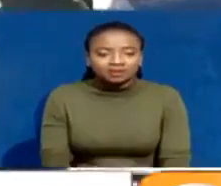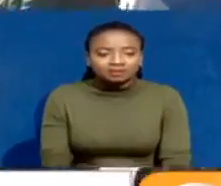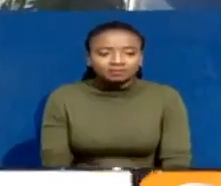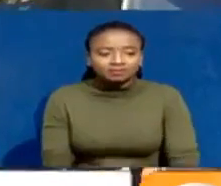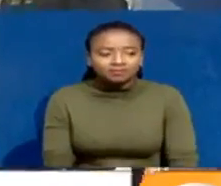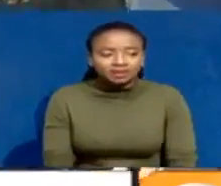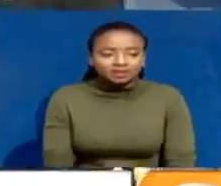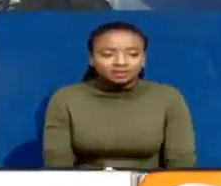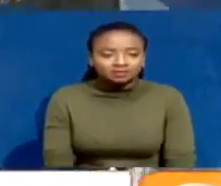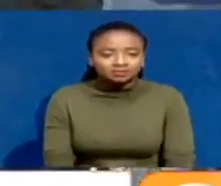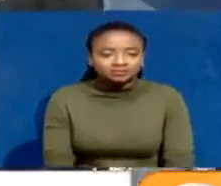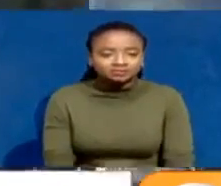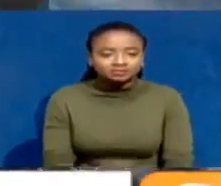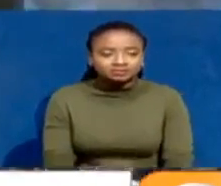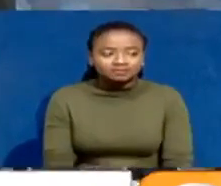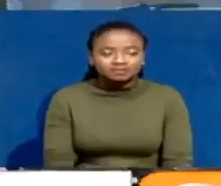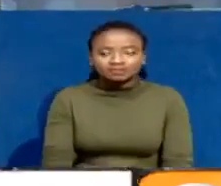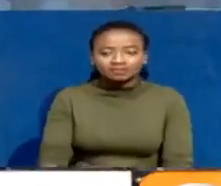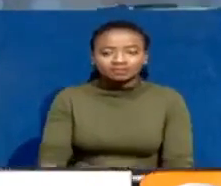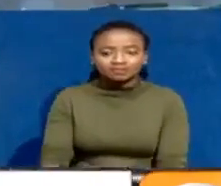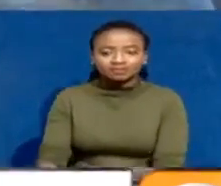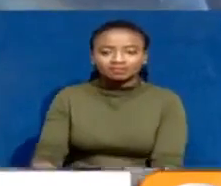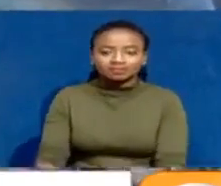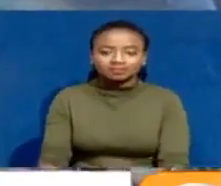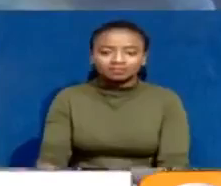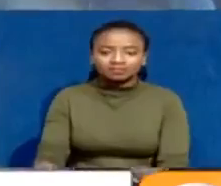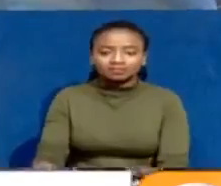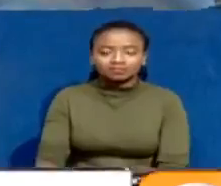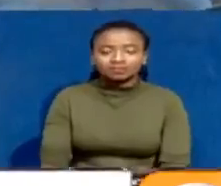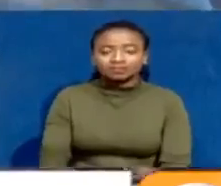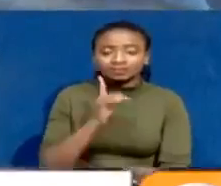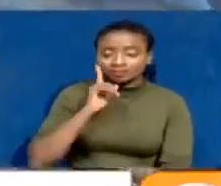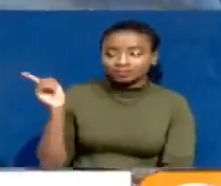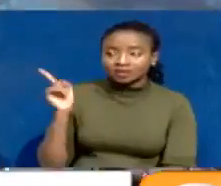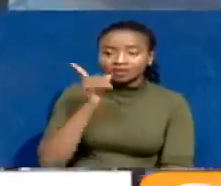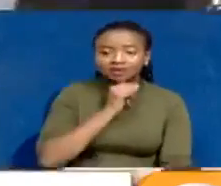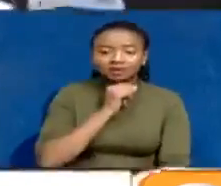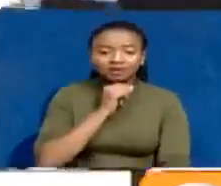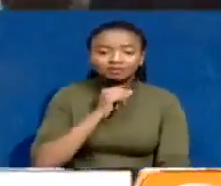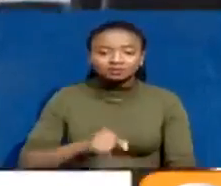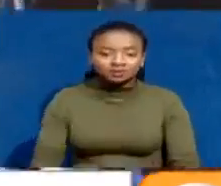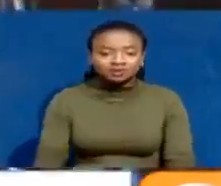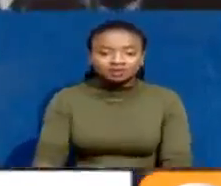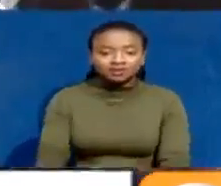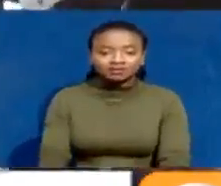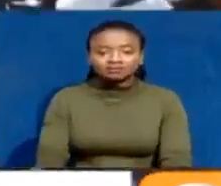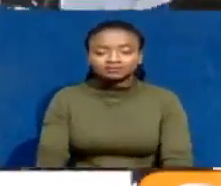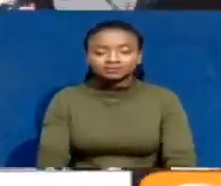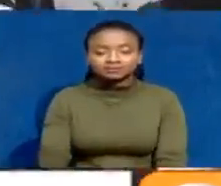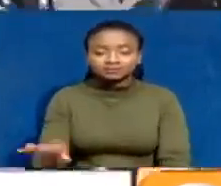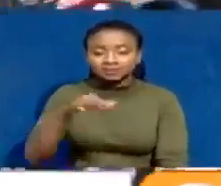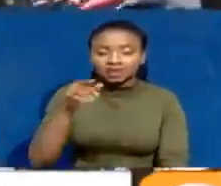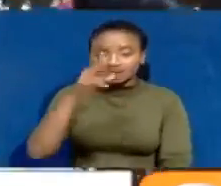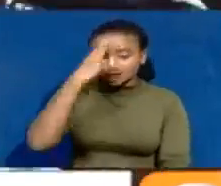ANC boss had just concluded a church service at the Harvest Church Rongai in Kajiado County.